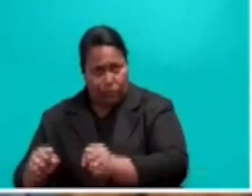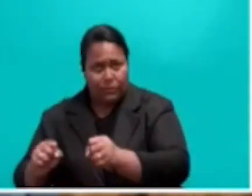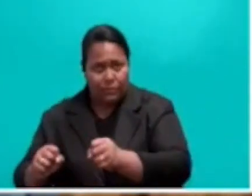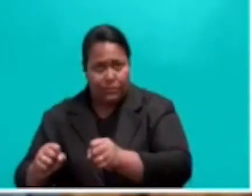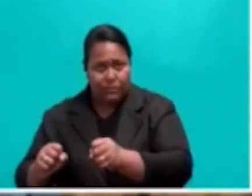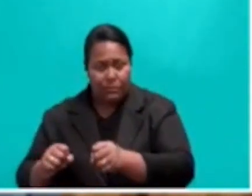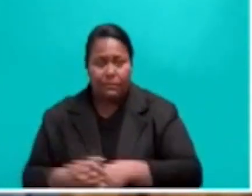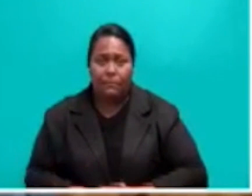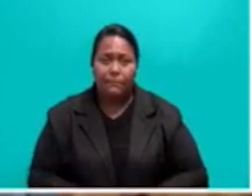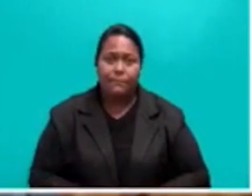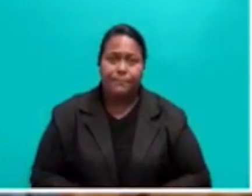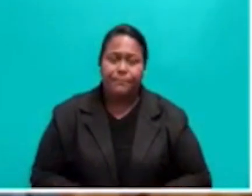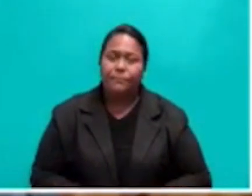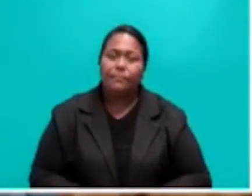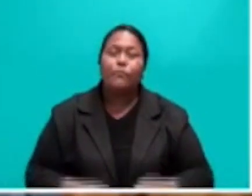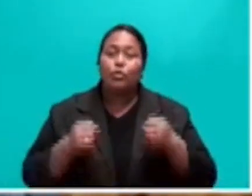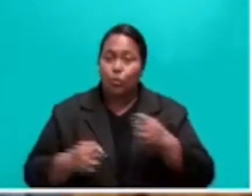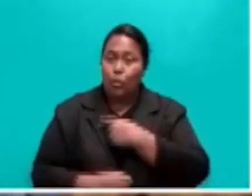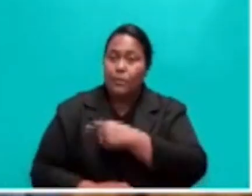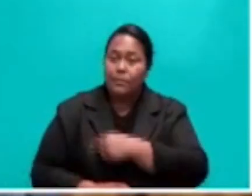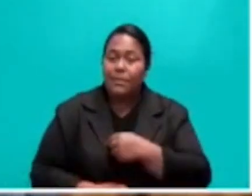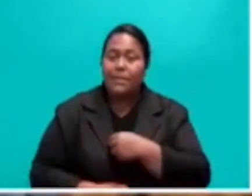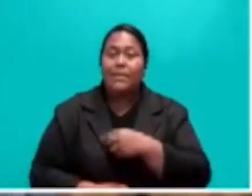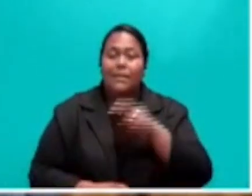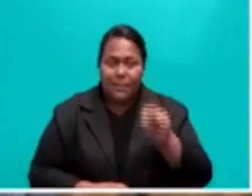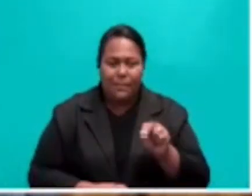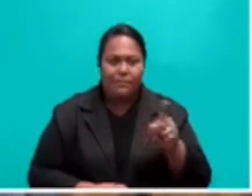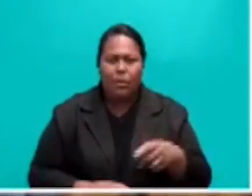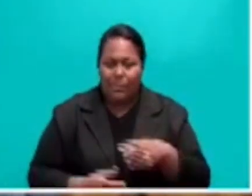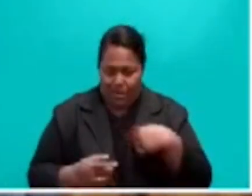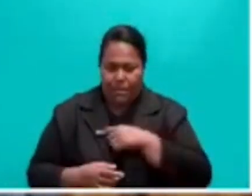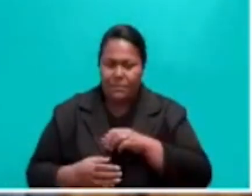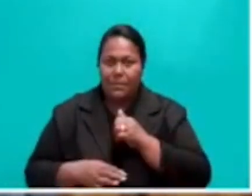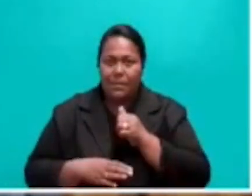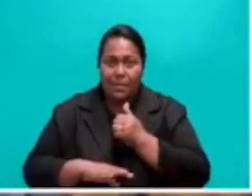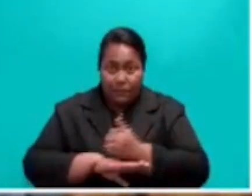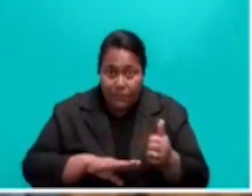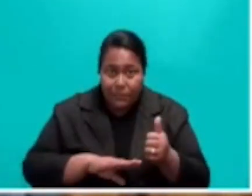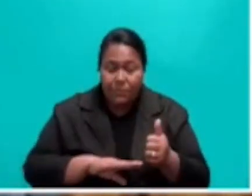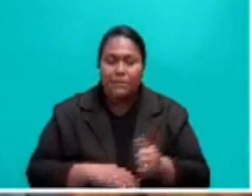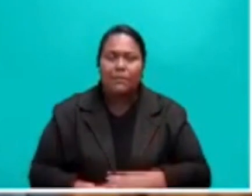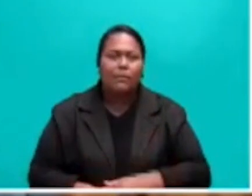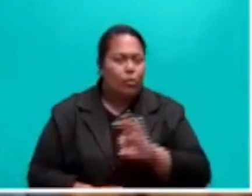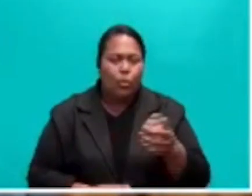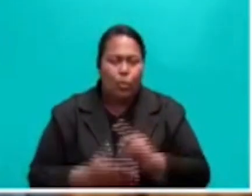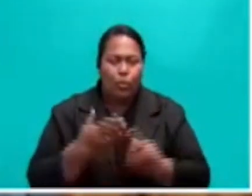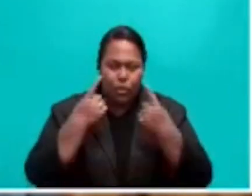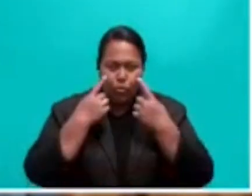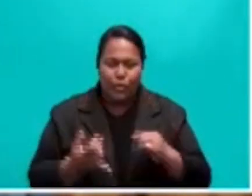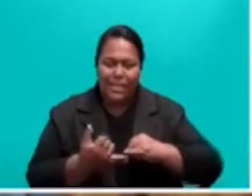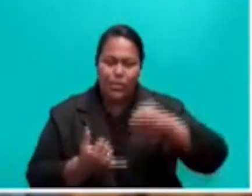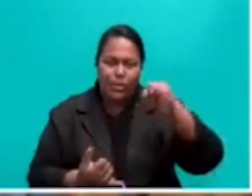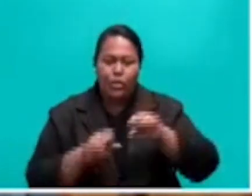There is a very strong commitment to the most vulnerable by the coalition government, which is not only indicated by the increase in social